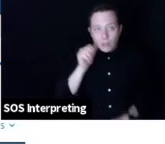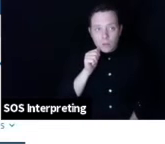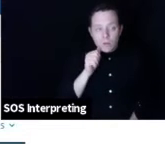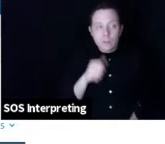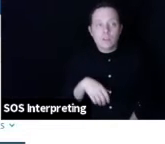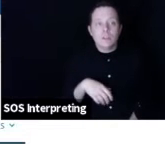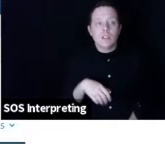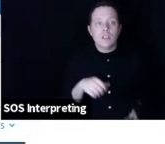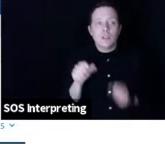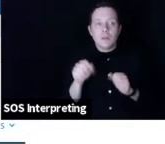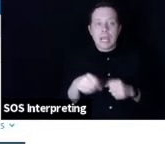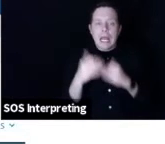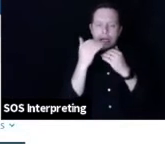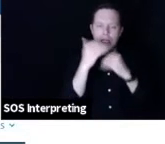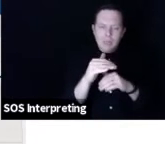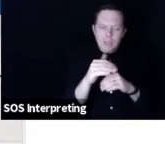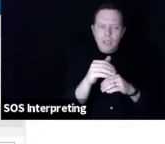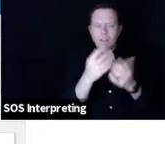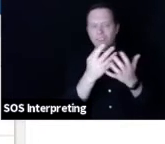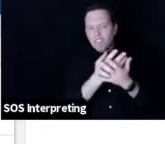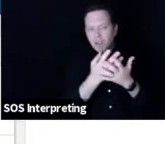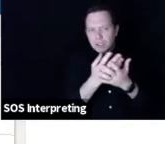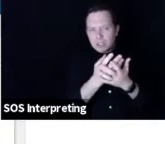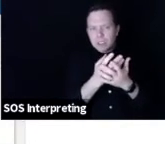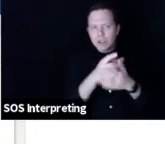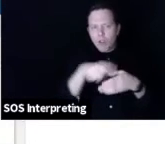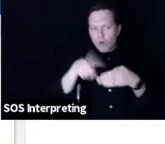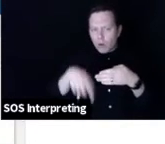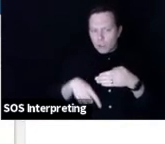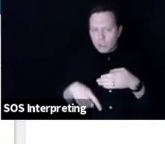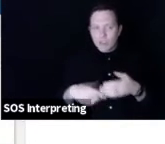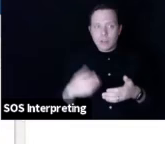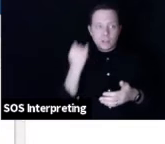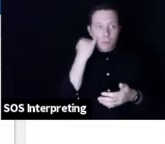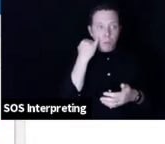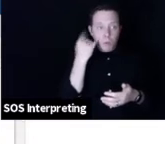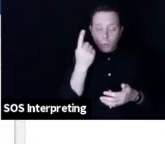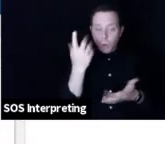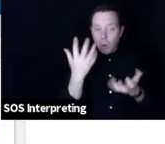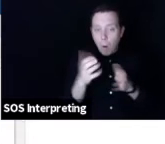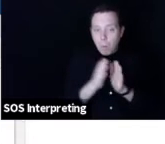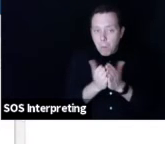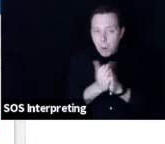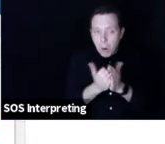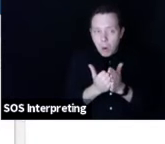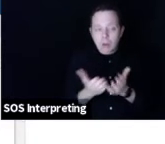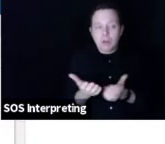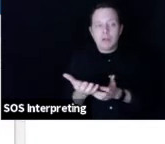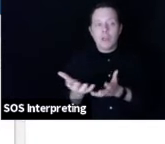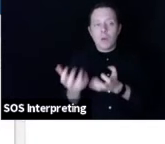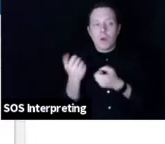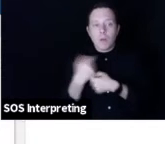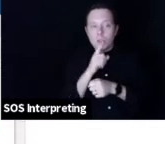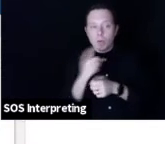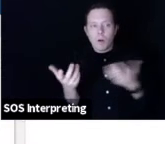or filter what shows up. Let's say you just want books and you want to make sure that they